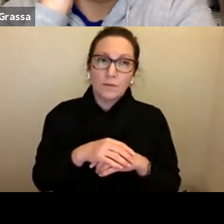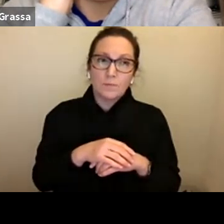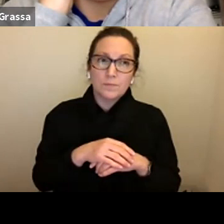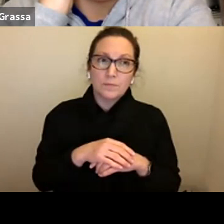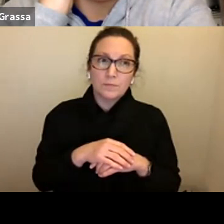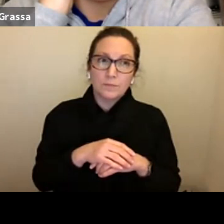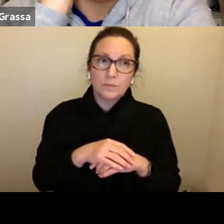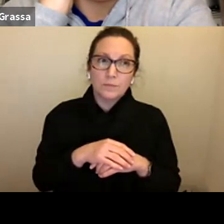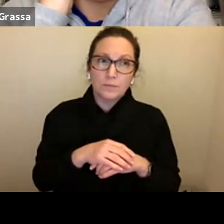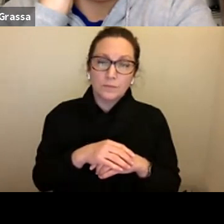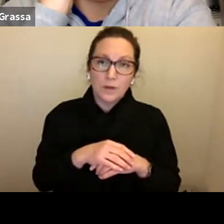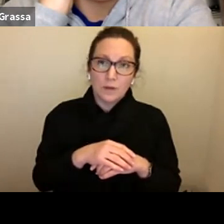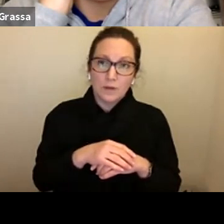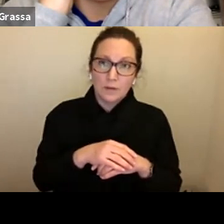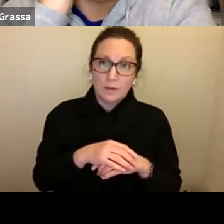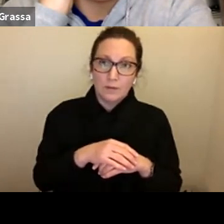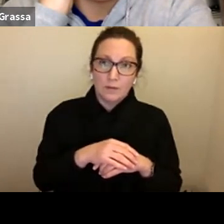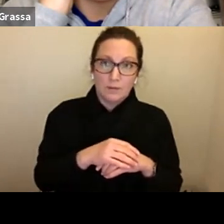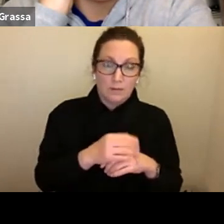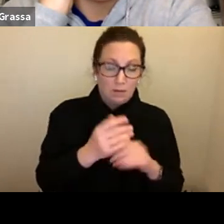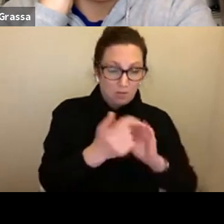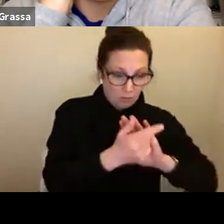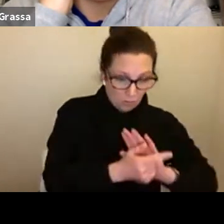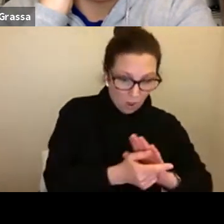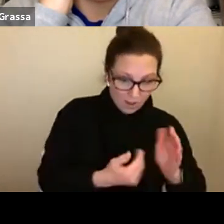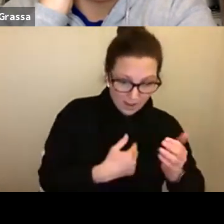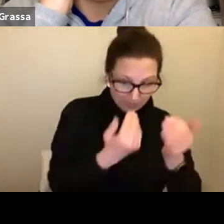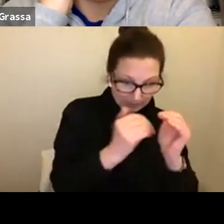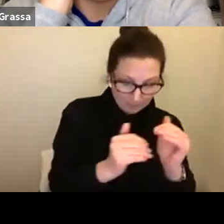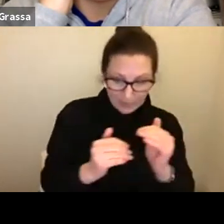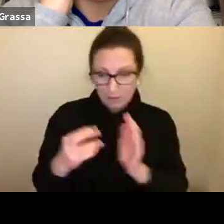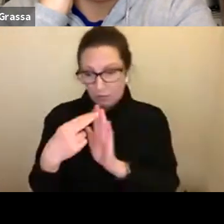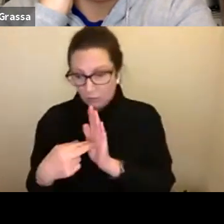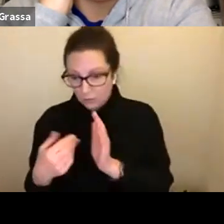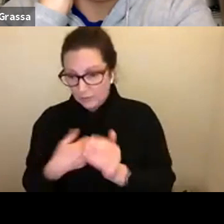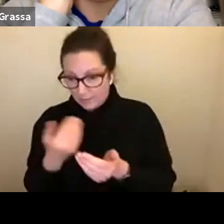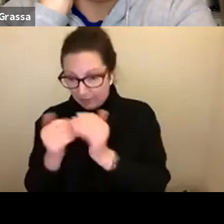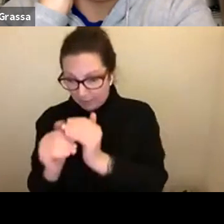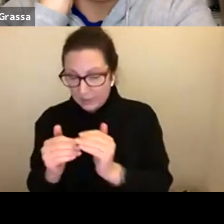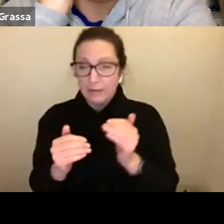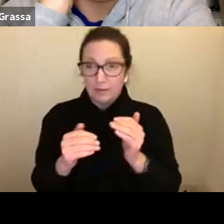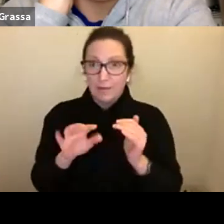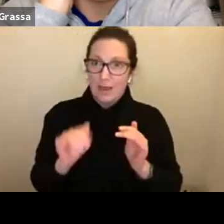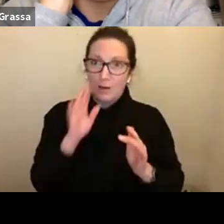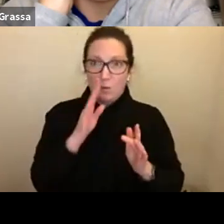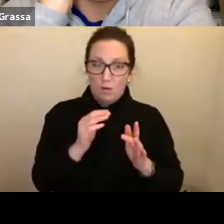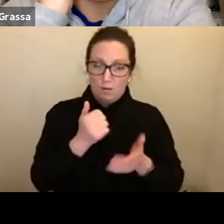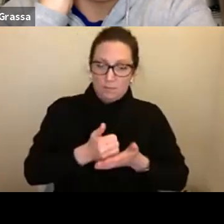are constraining and refining our work here. Mm-hmm. One of those guardrails is,